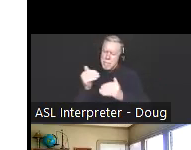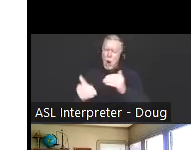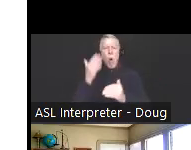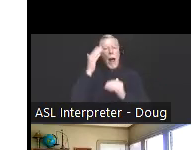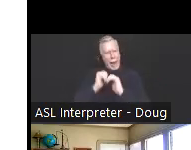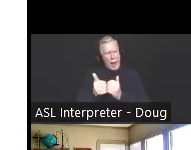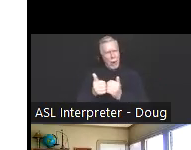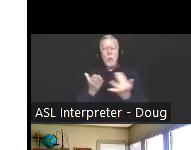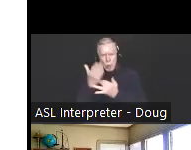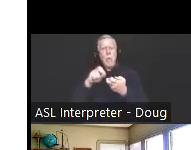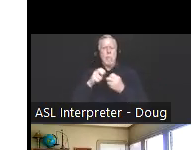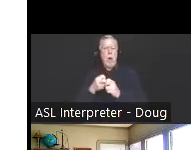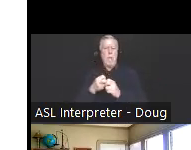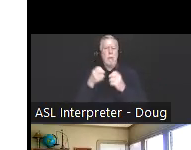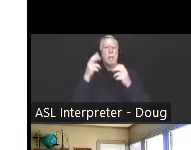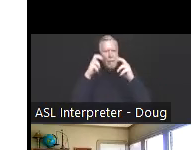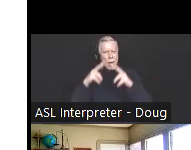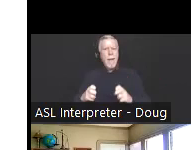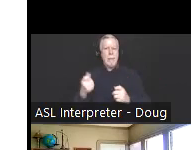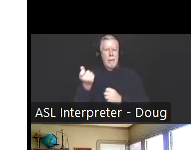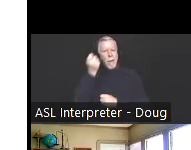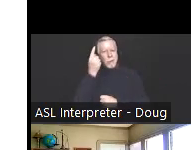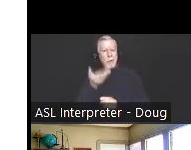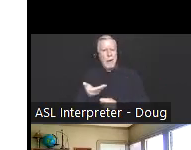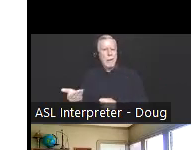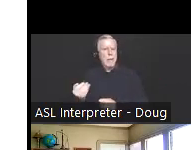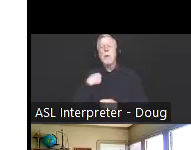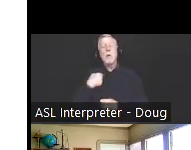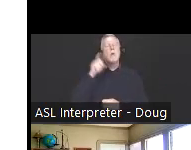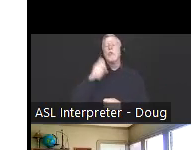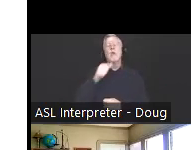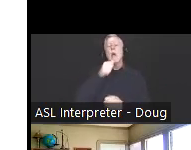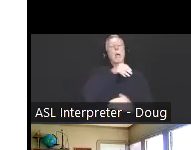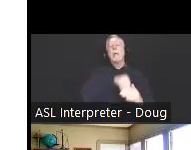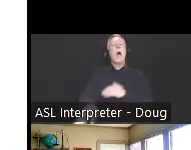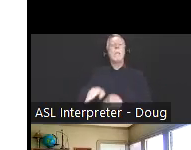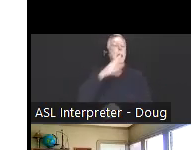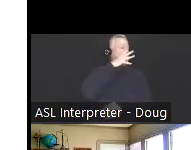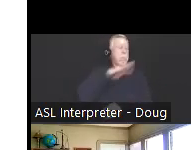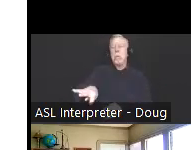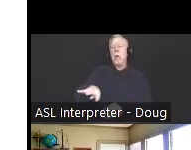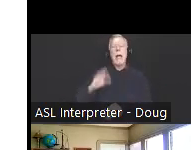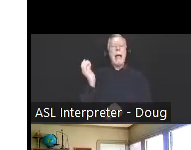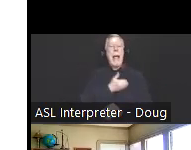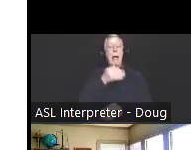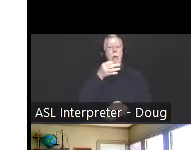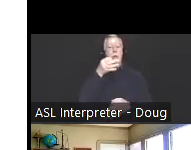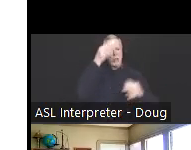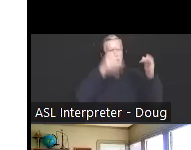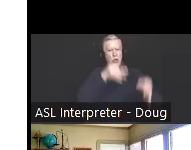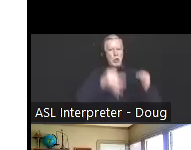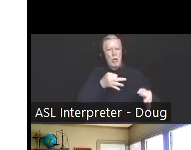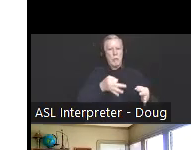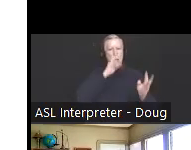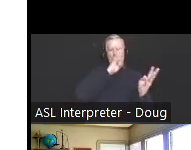and understanding of things, and we shouldn't come in and blindly substitute our own judgment for that community wisdom. What